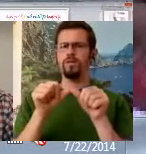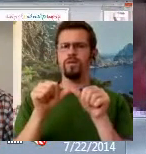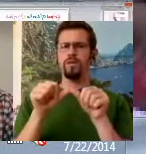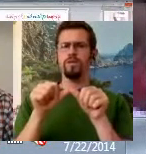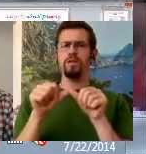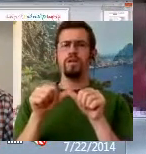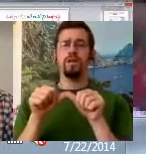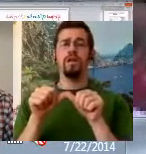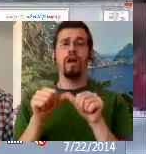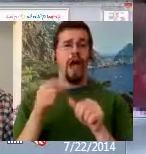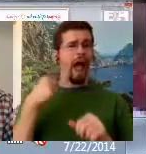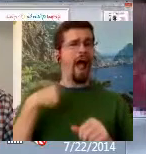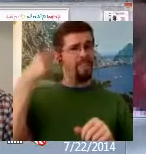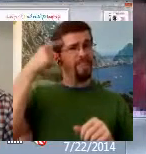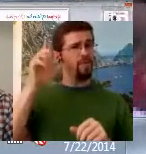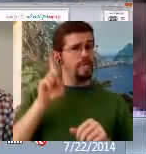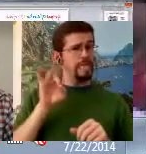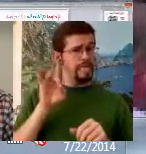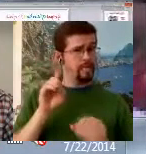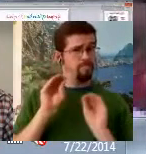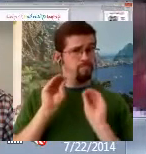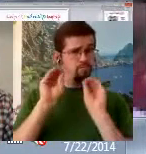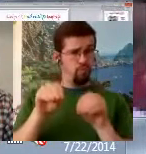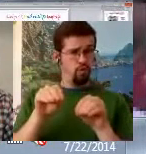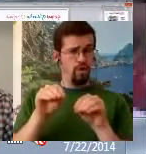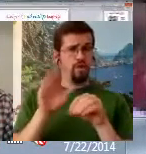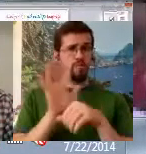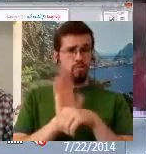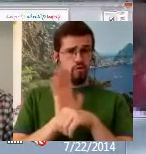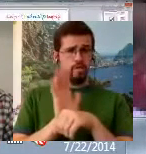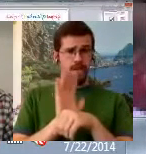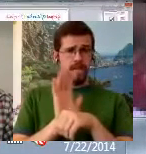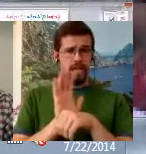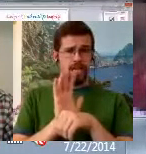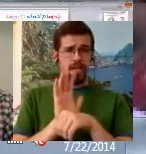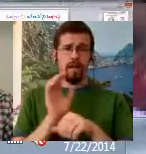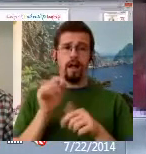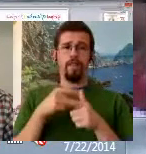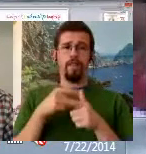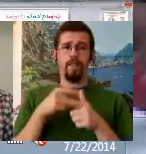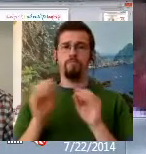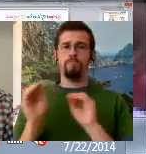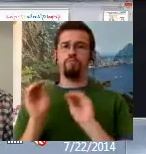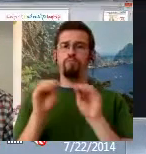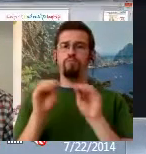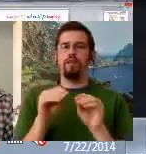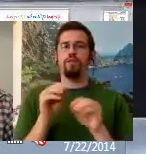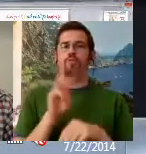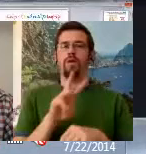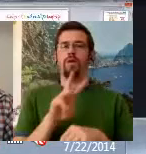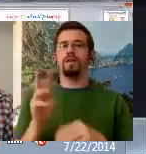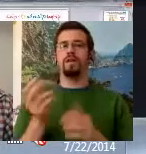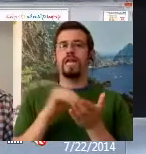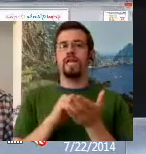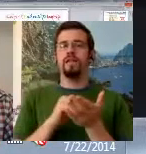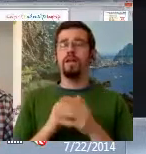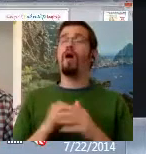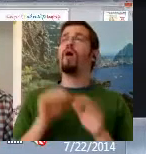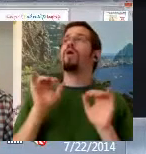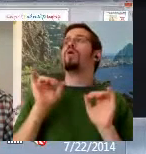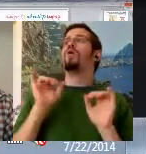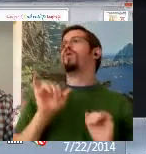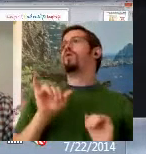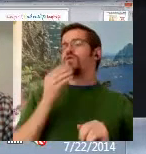put the movies into the PowerPoint, and then Adam made them work for us. Ah, it's okay. That's great. So